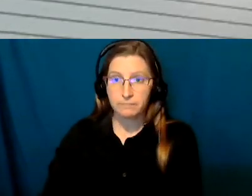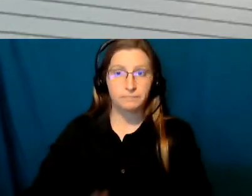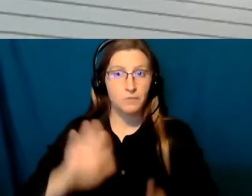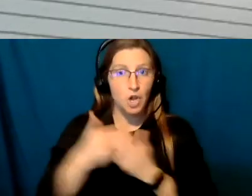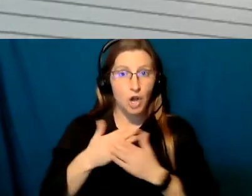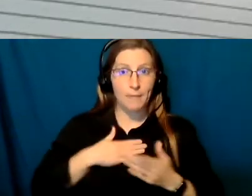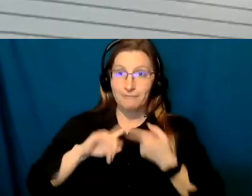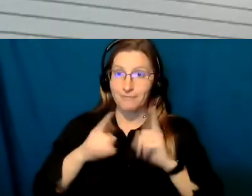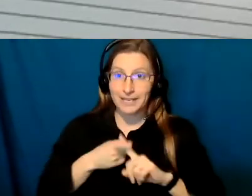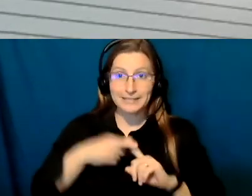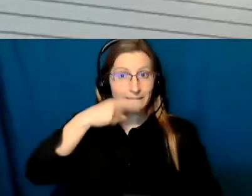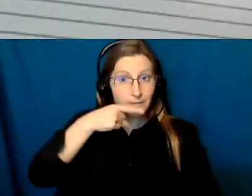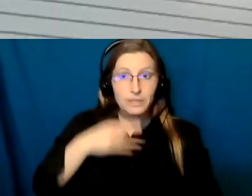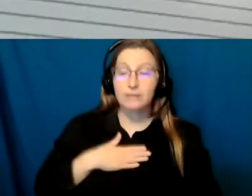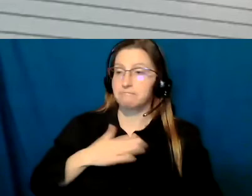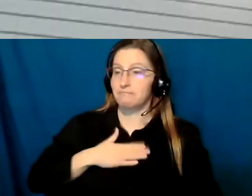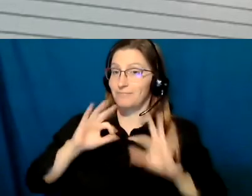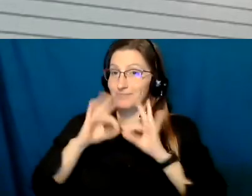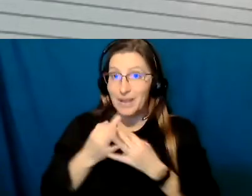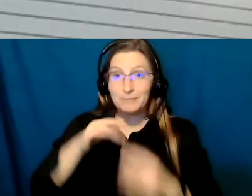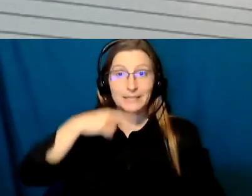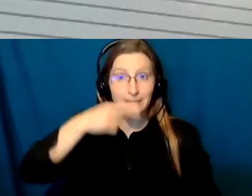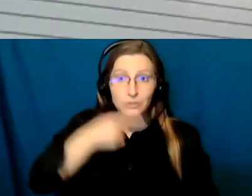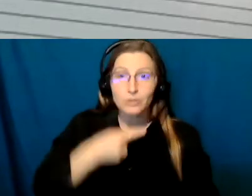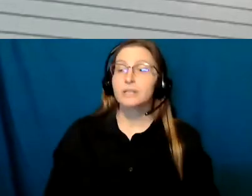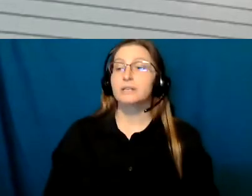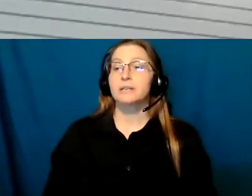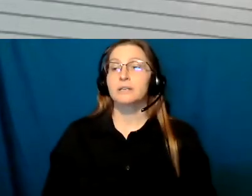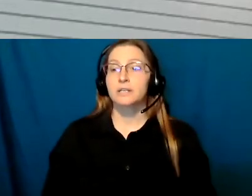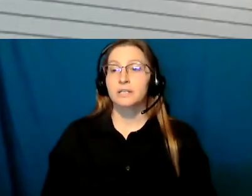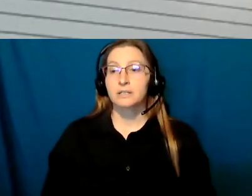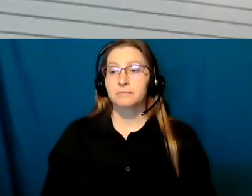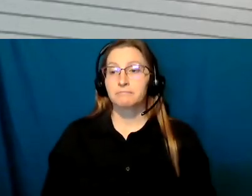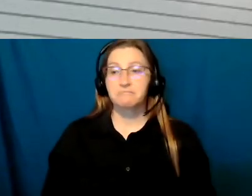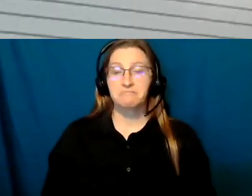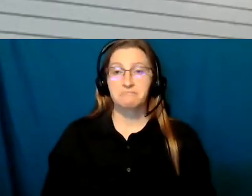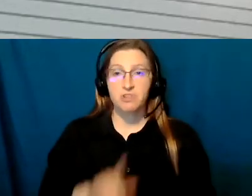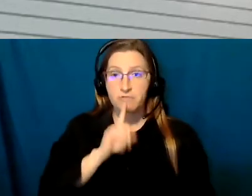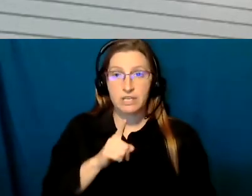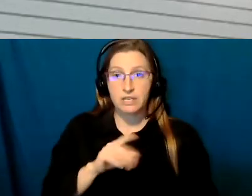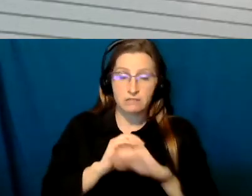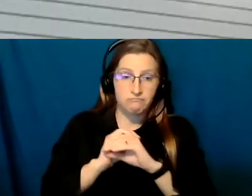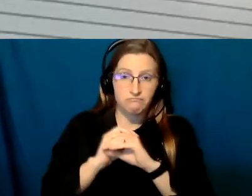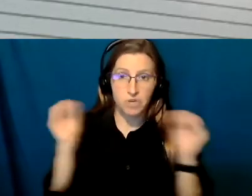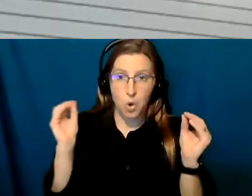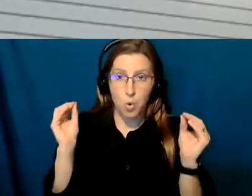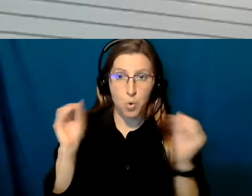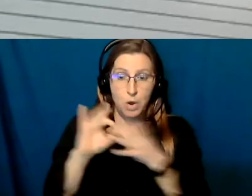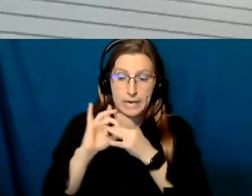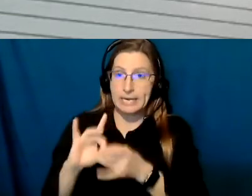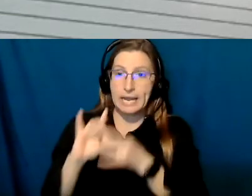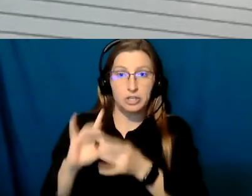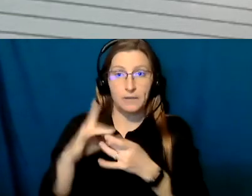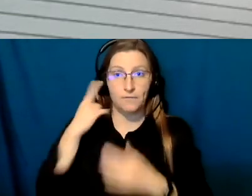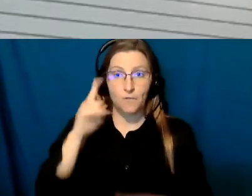My family is hearing, and so I didn't truly have any kind of connection into the